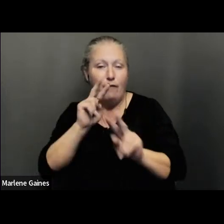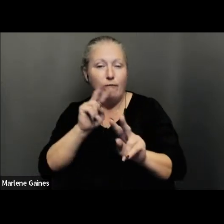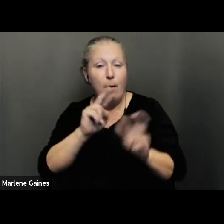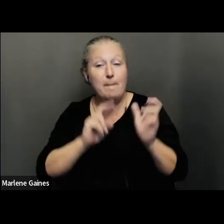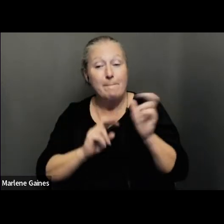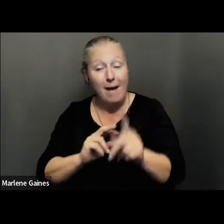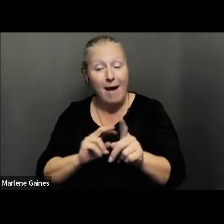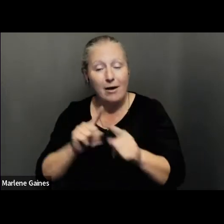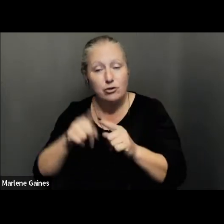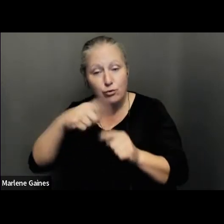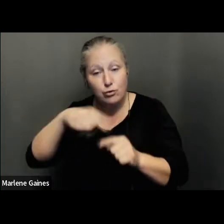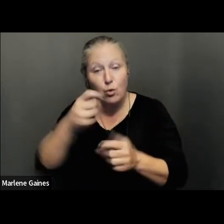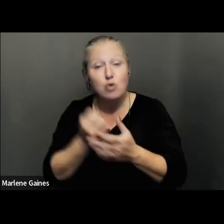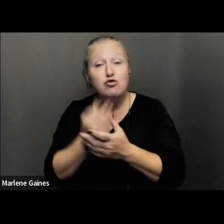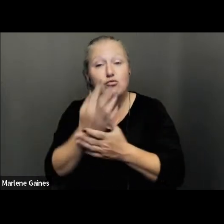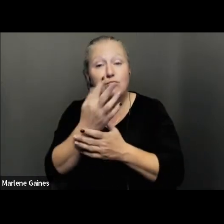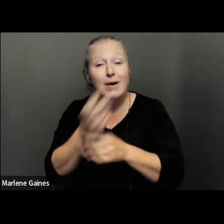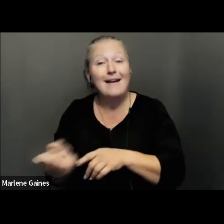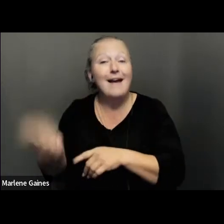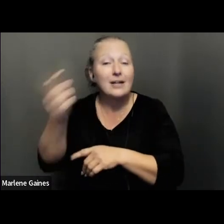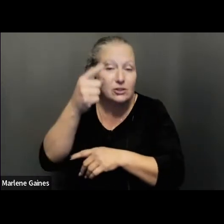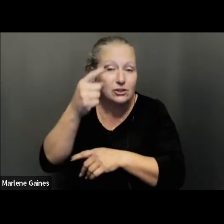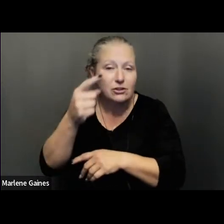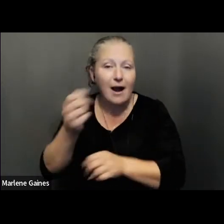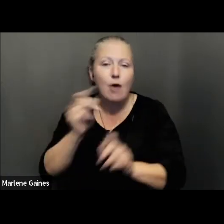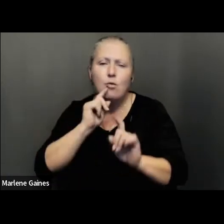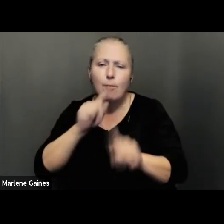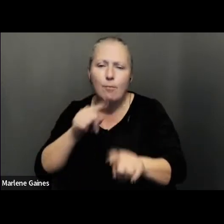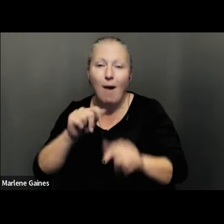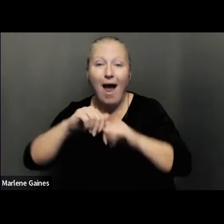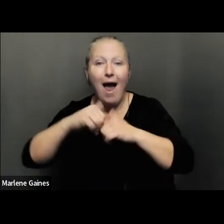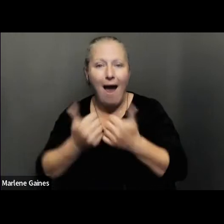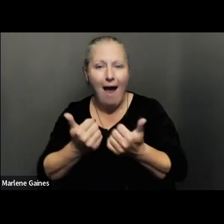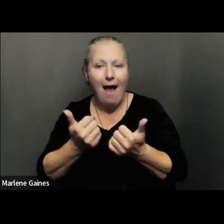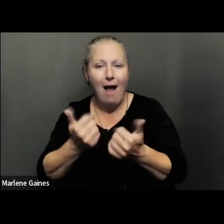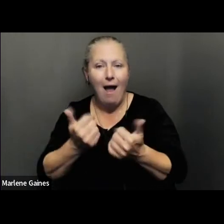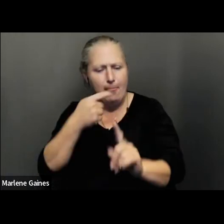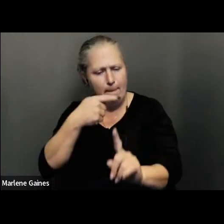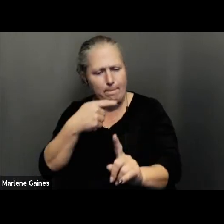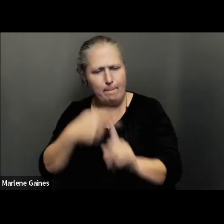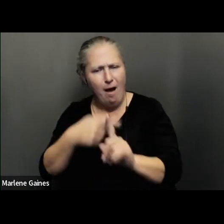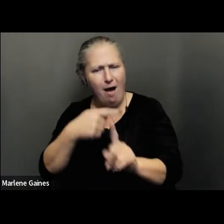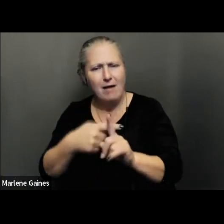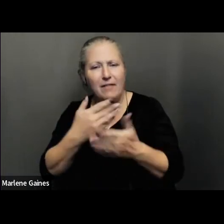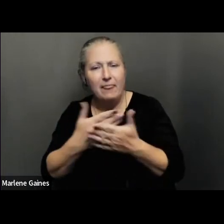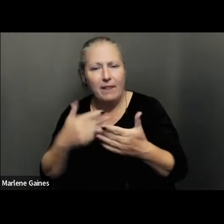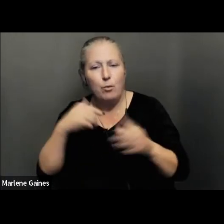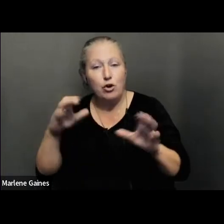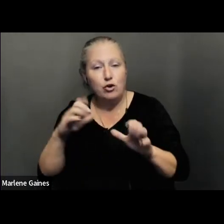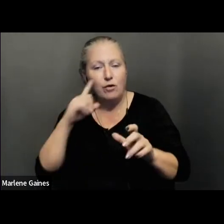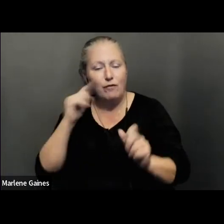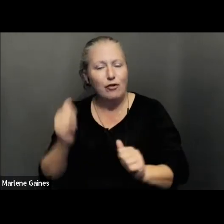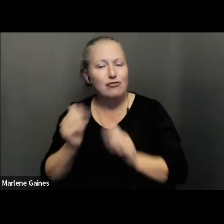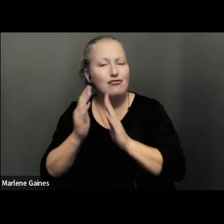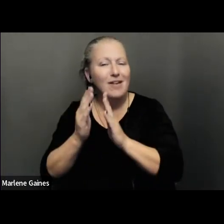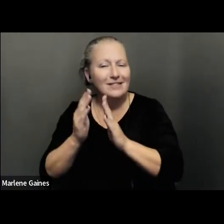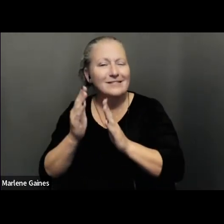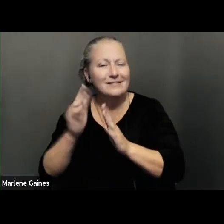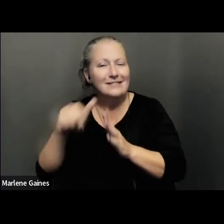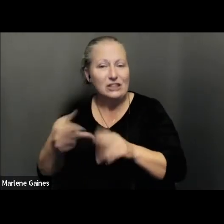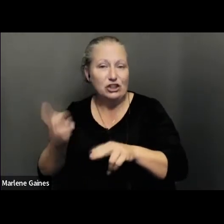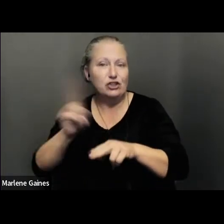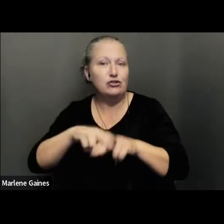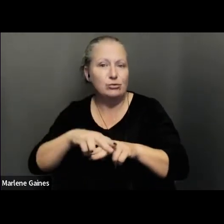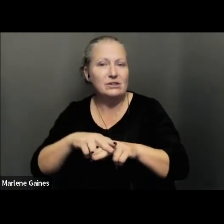in the spring of next year and report out, how, the positive things that we're doing to address this increase